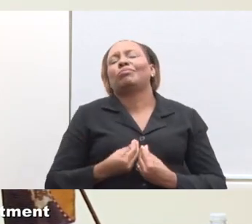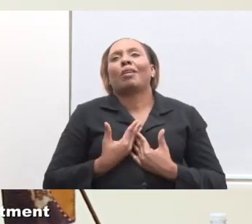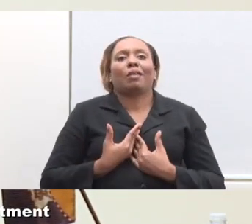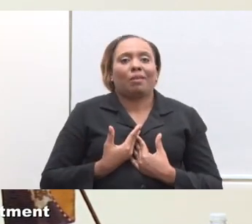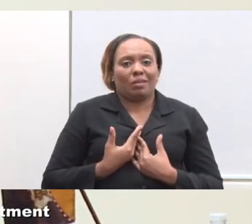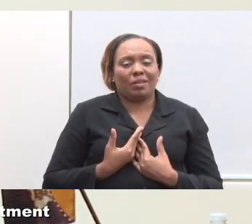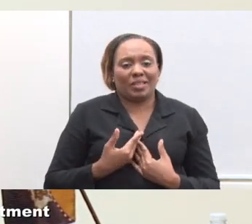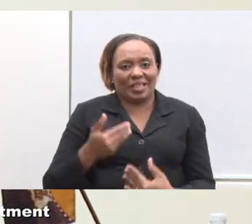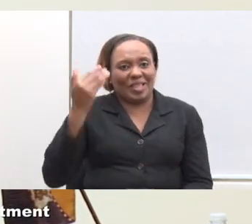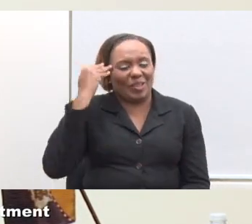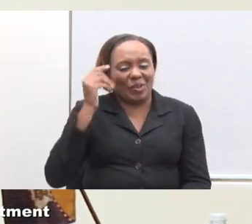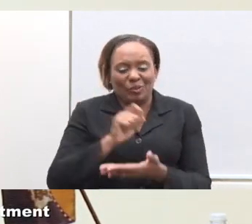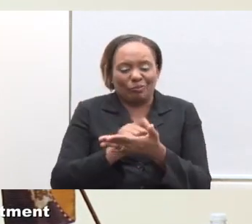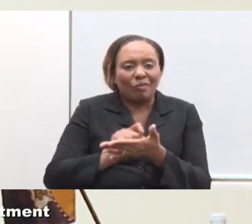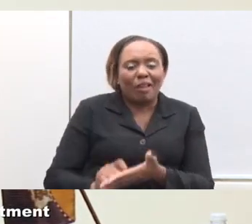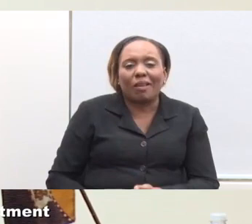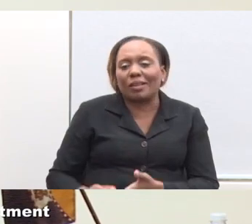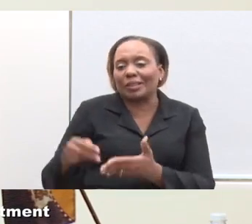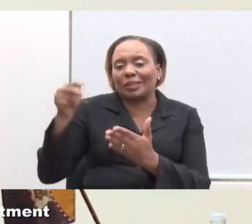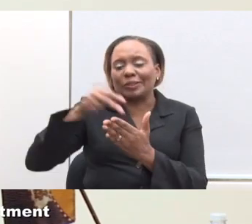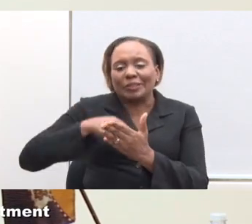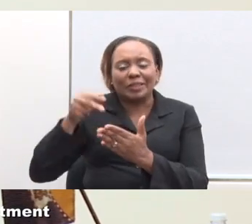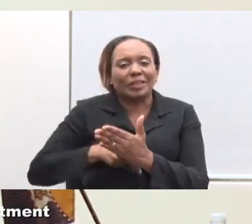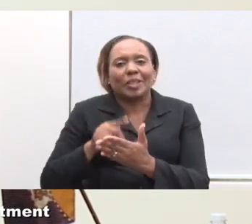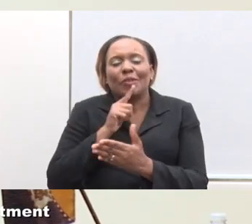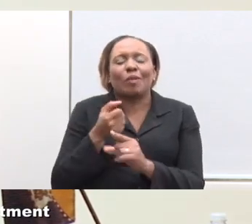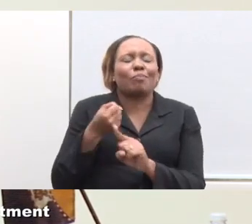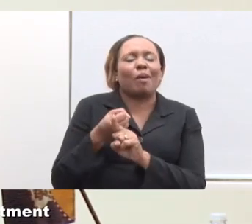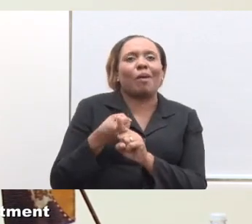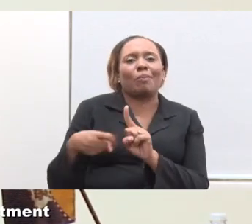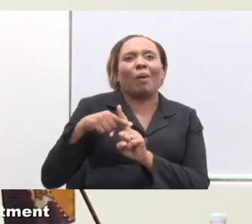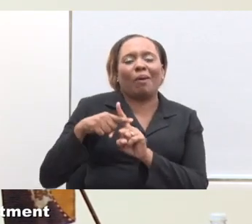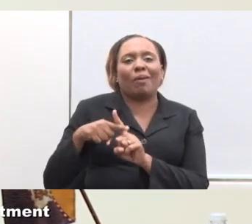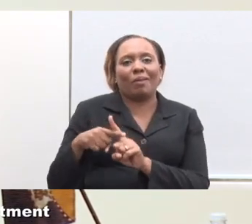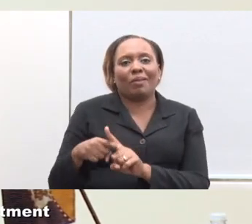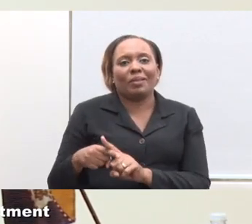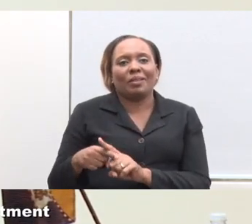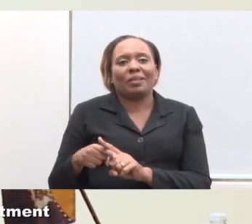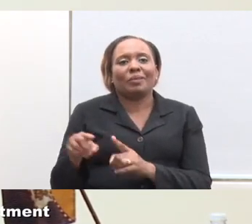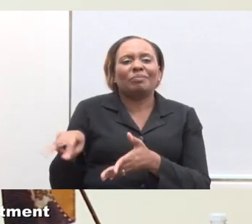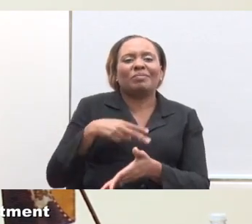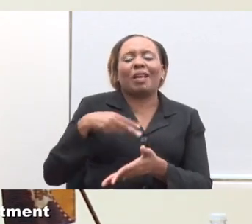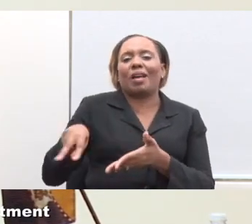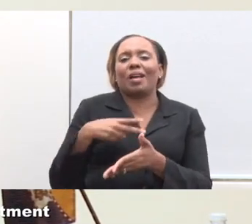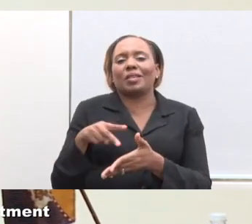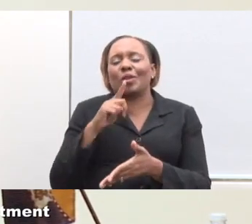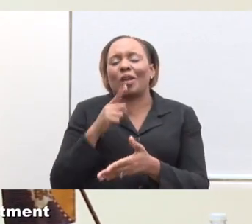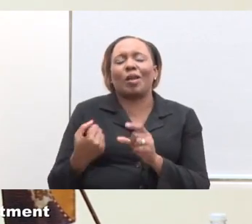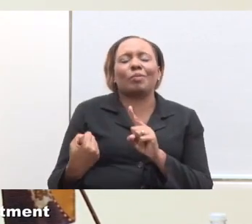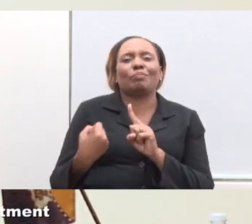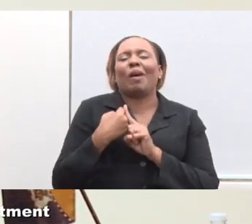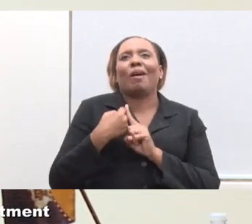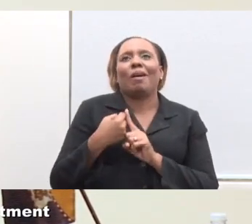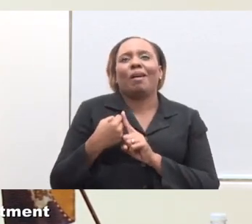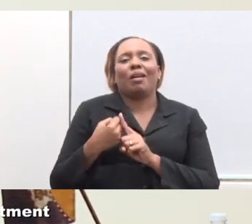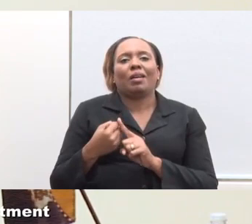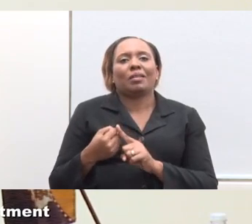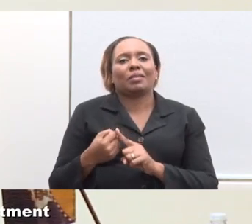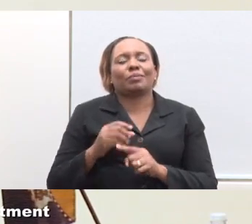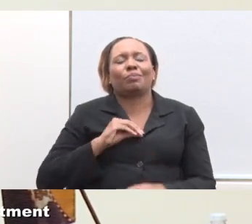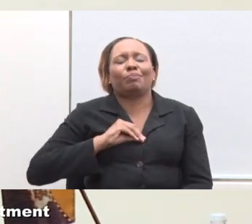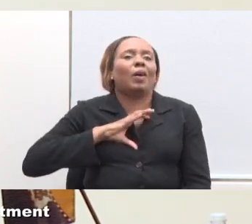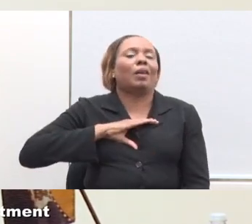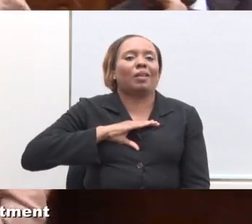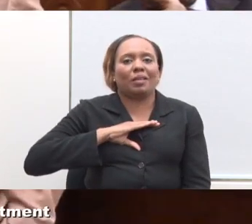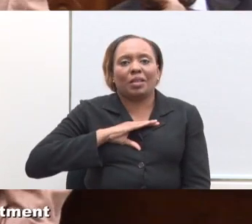to the human spirit. I know what movement does to the human spirit. And I know that we cannot leave them behind as